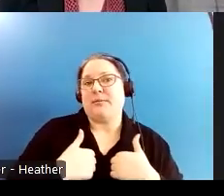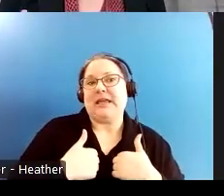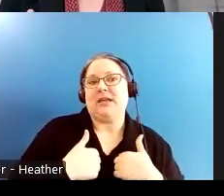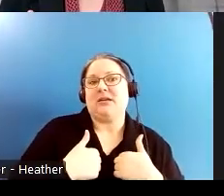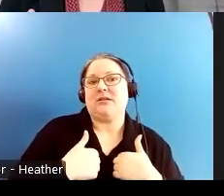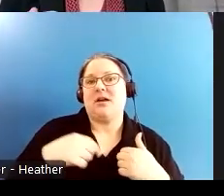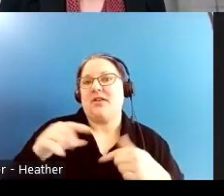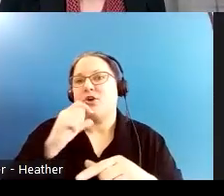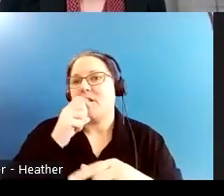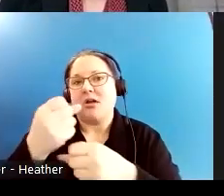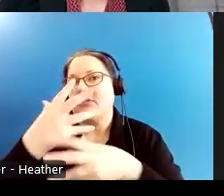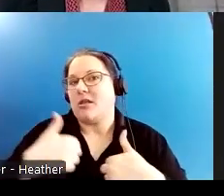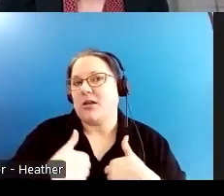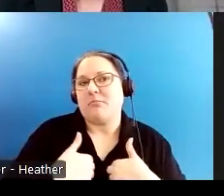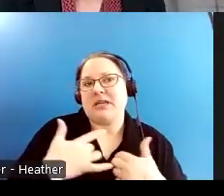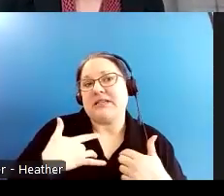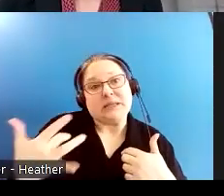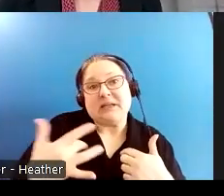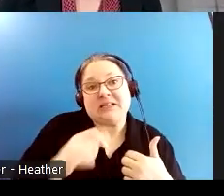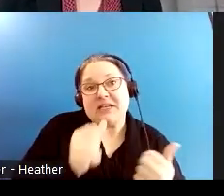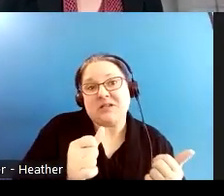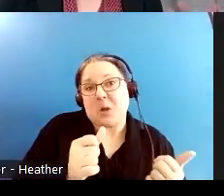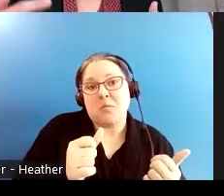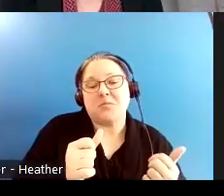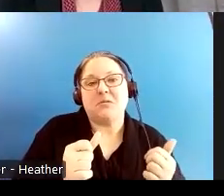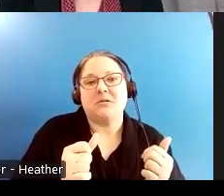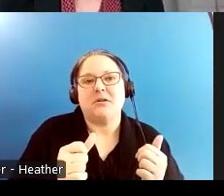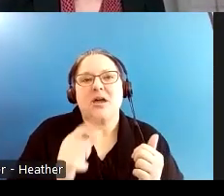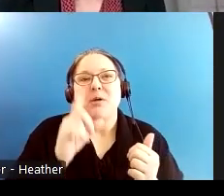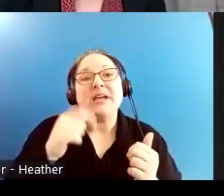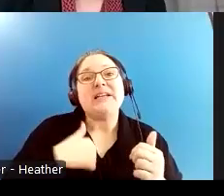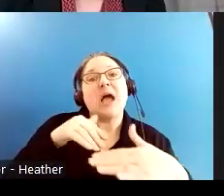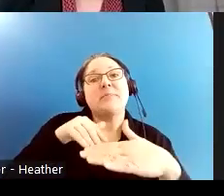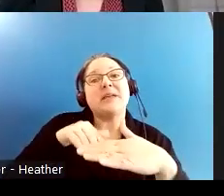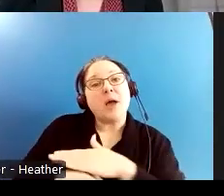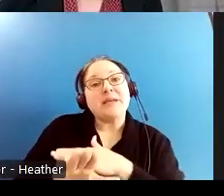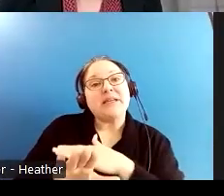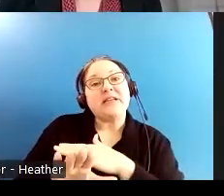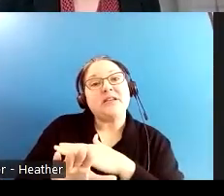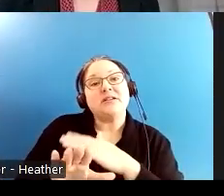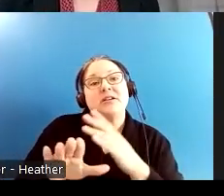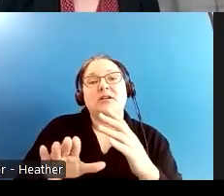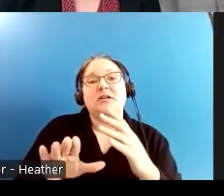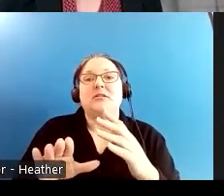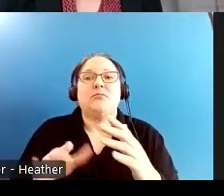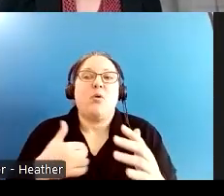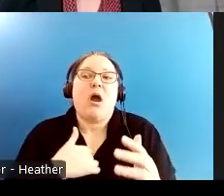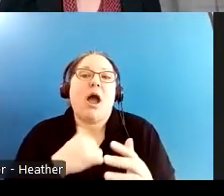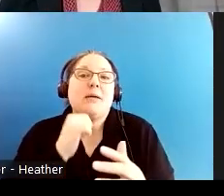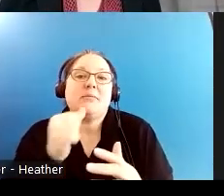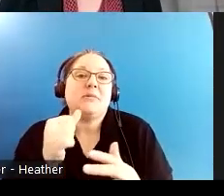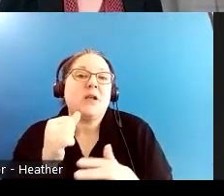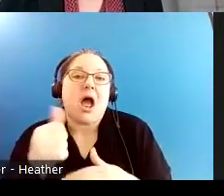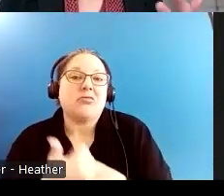because we're going in with an approach that is sort of disarming ourselves and coming into an encounter with